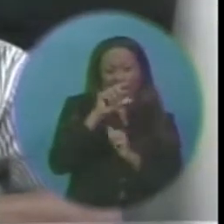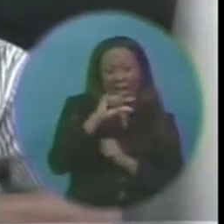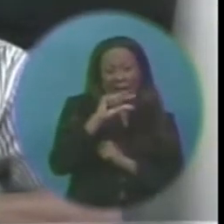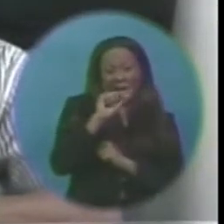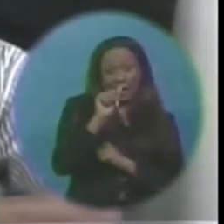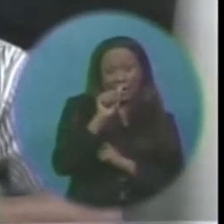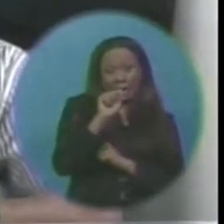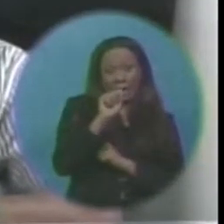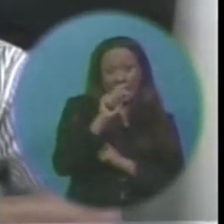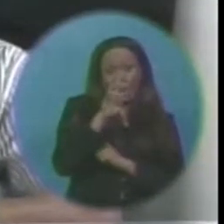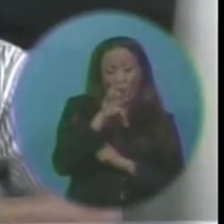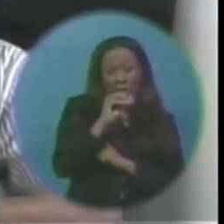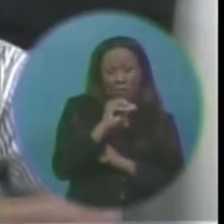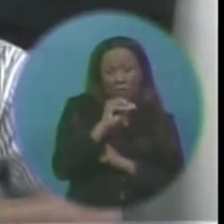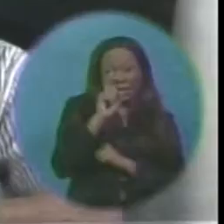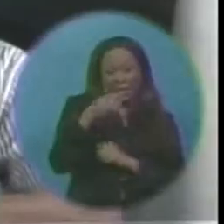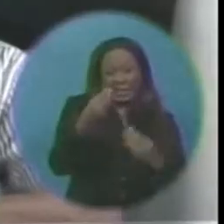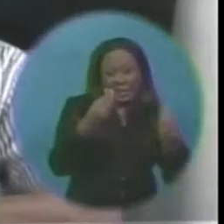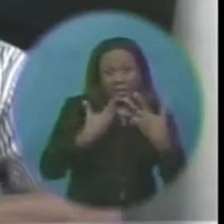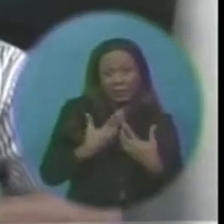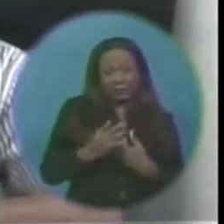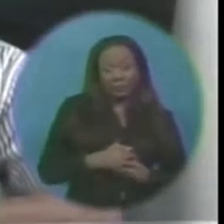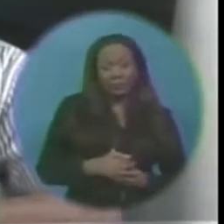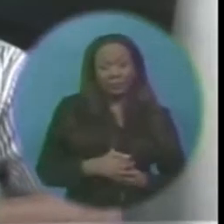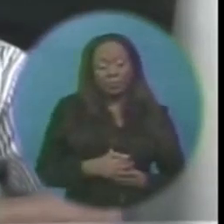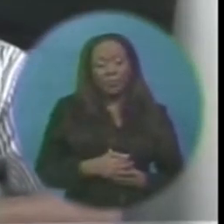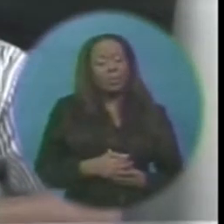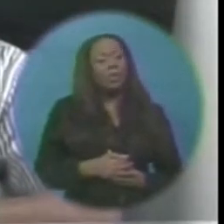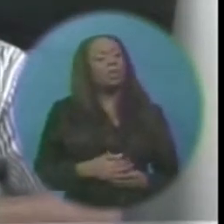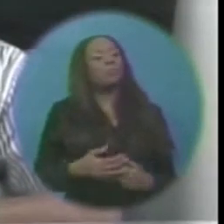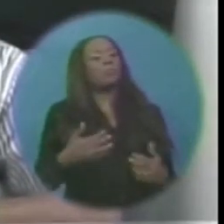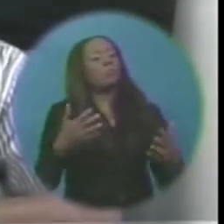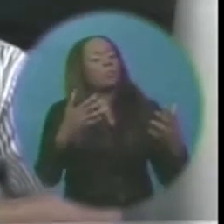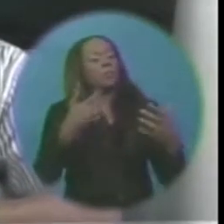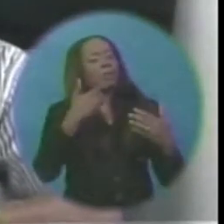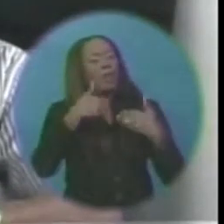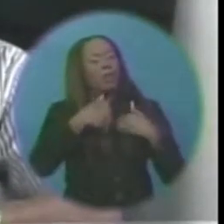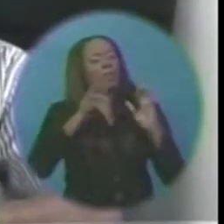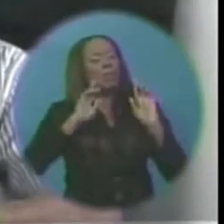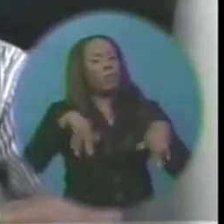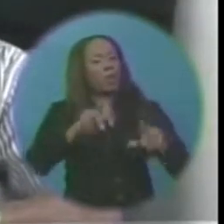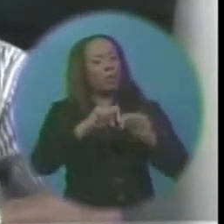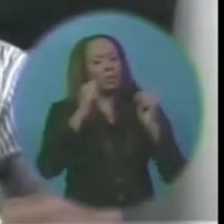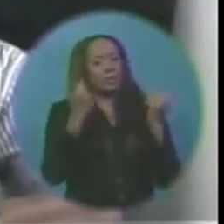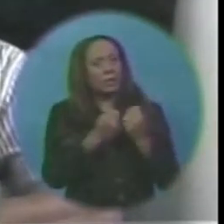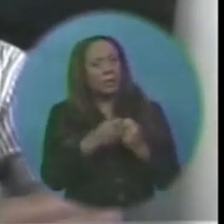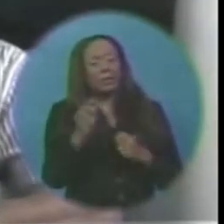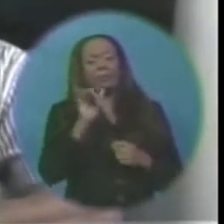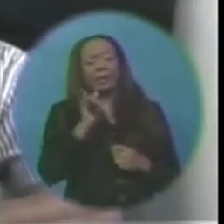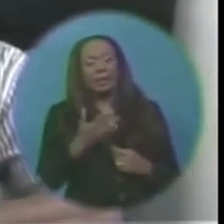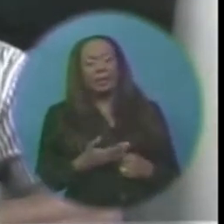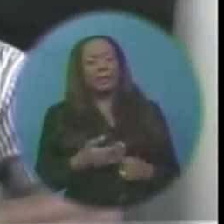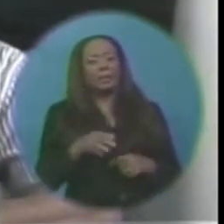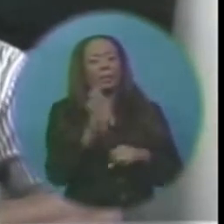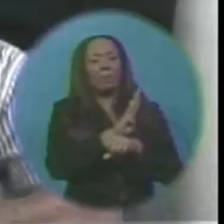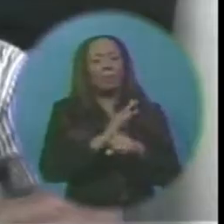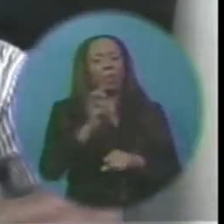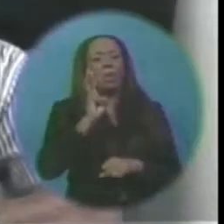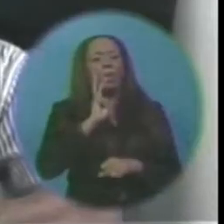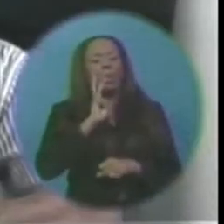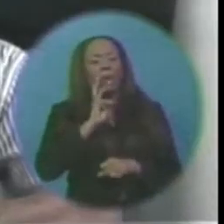have instituted a rapid reaction task force, which consists of teams from the Barbados Water